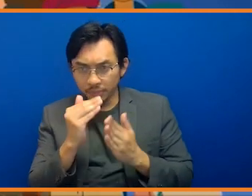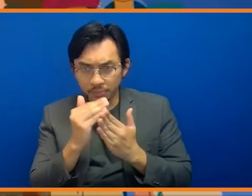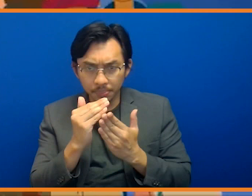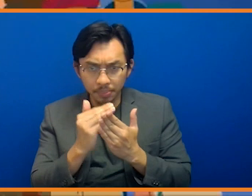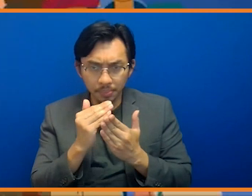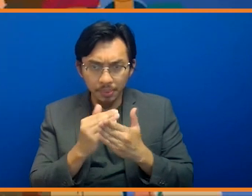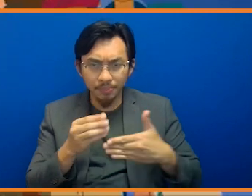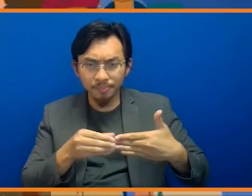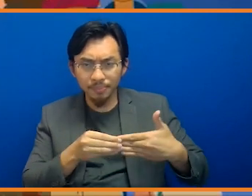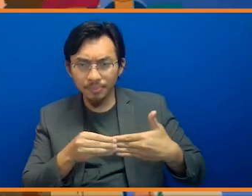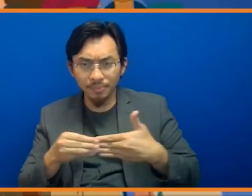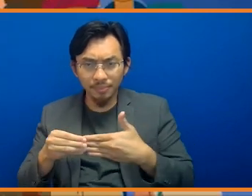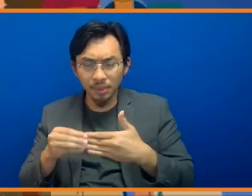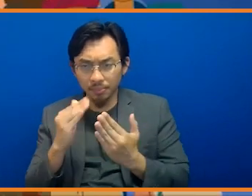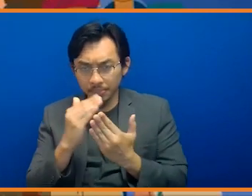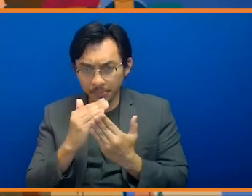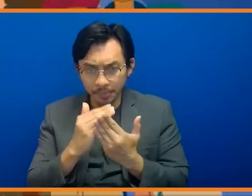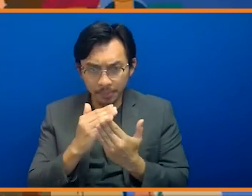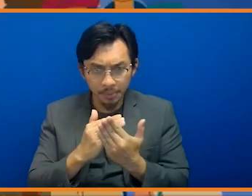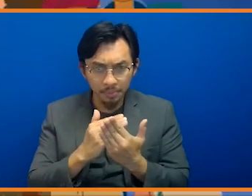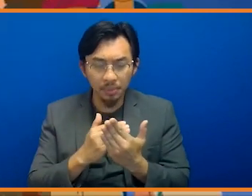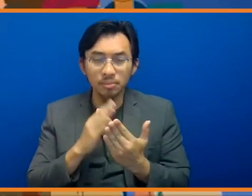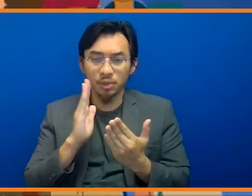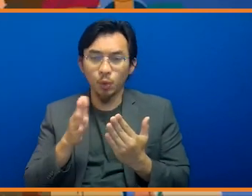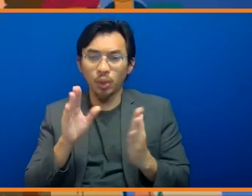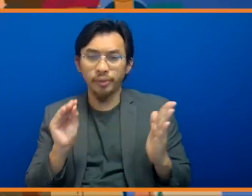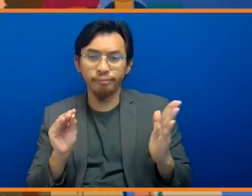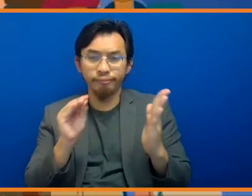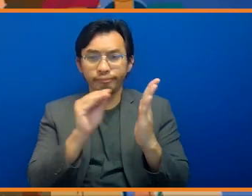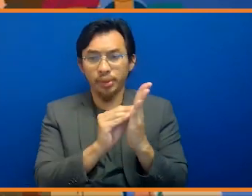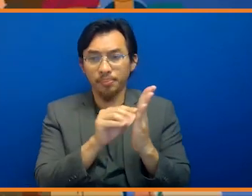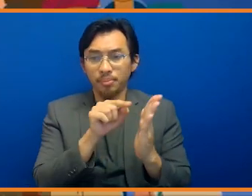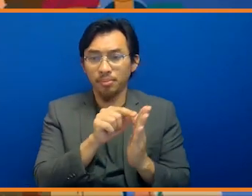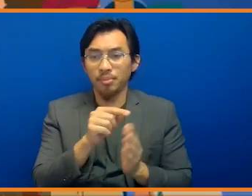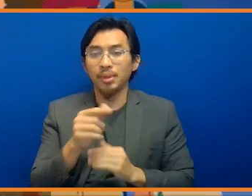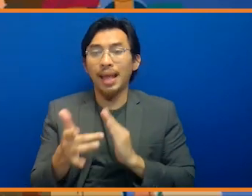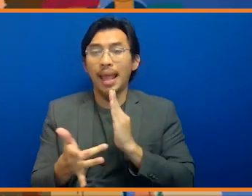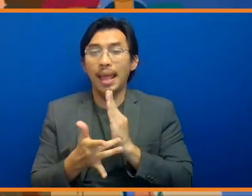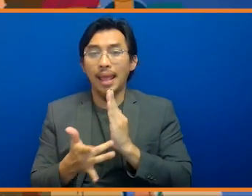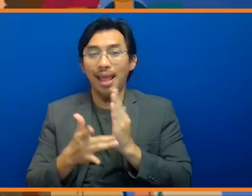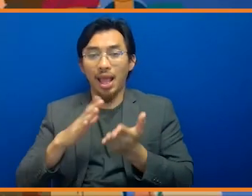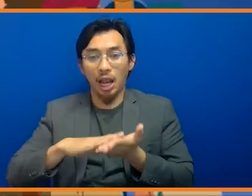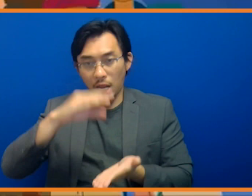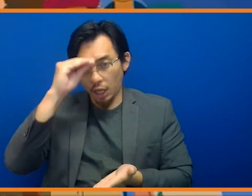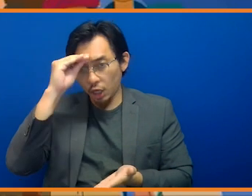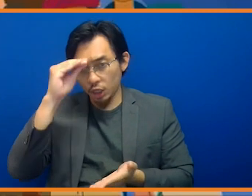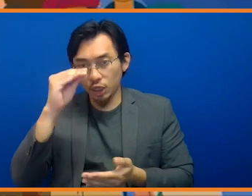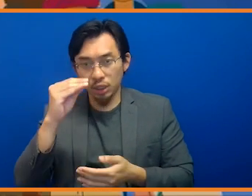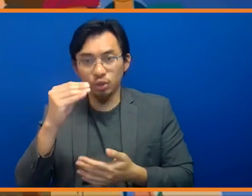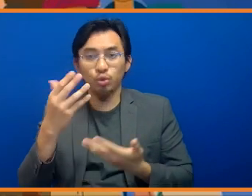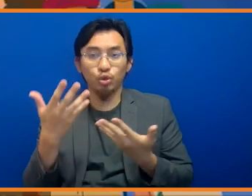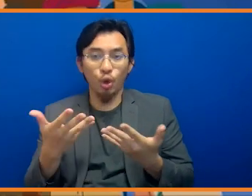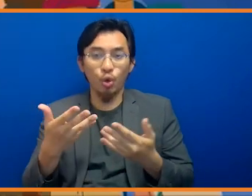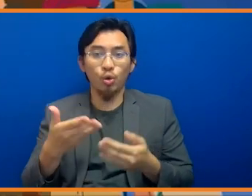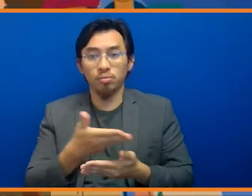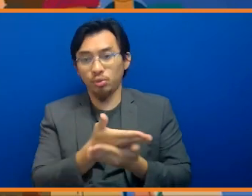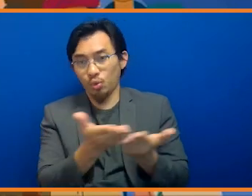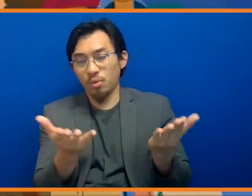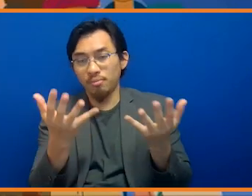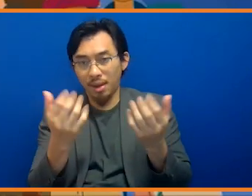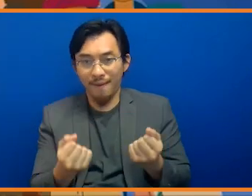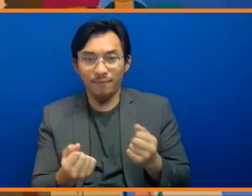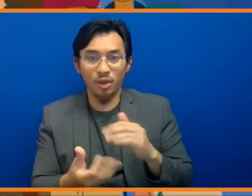that just shown? We will also put these guidelines on the e-learning so everyone have their own